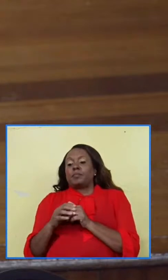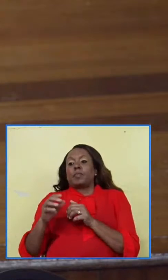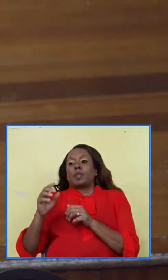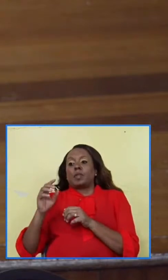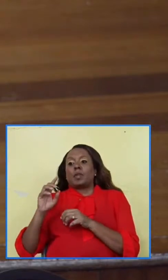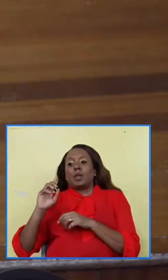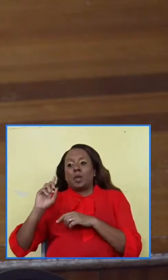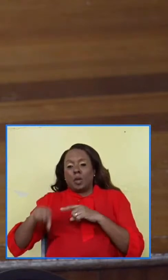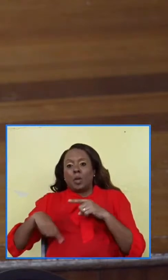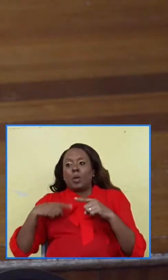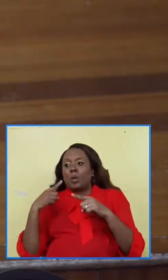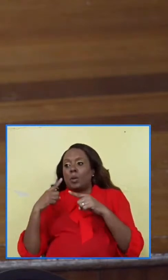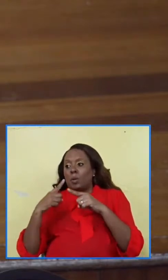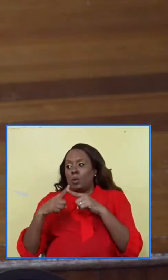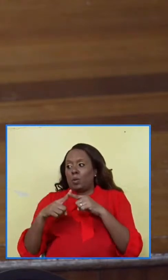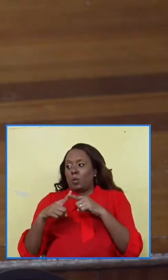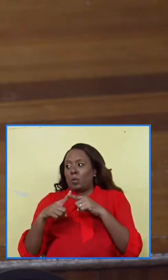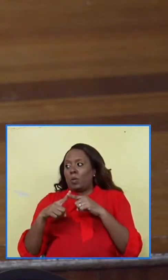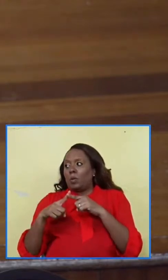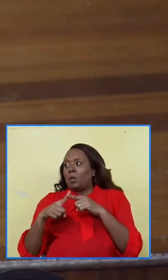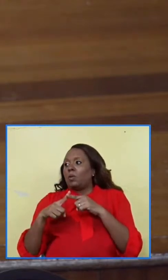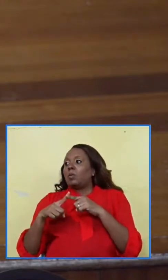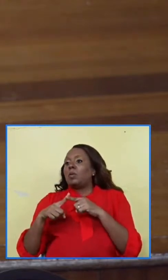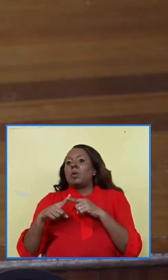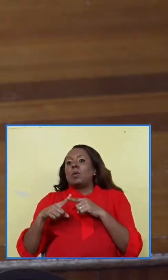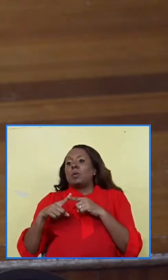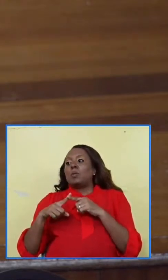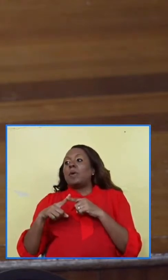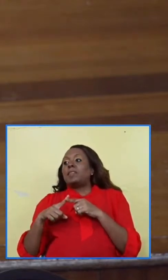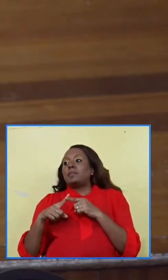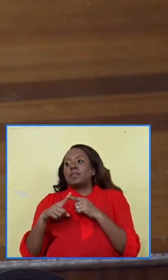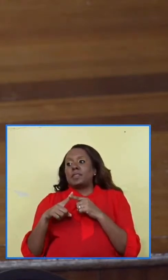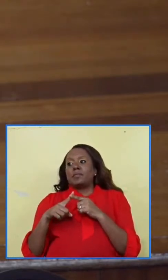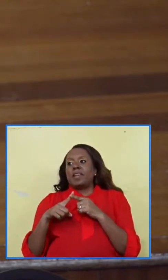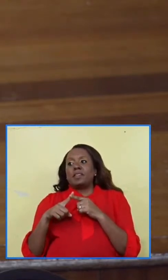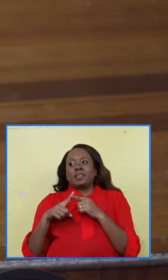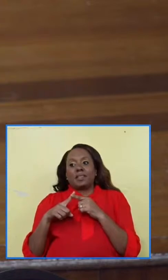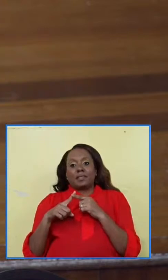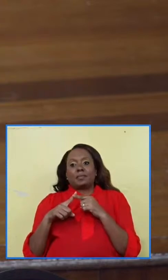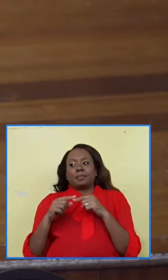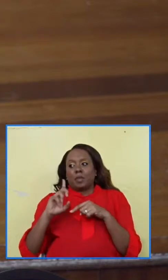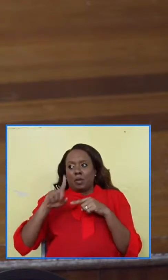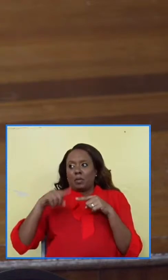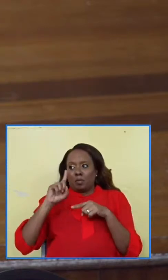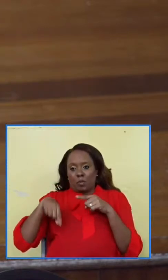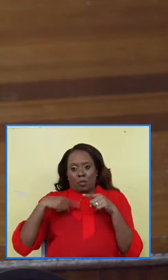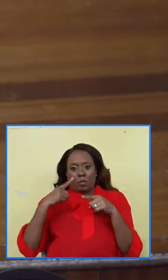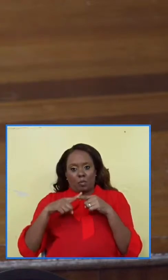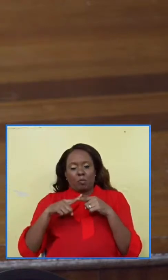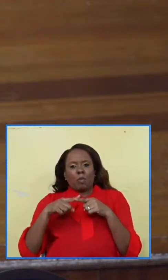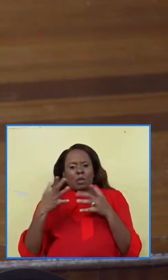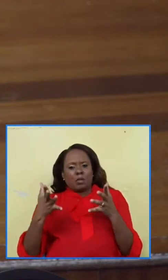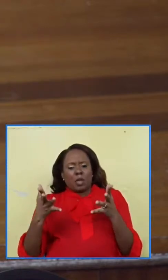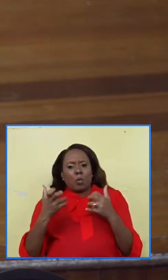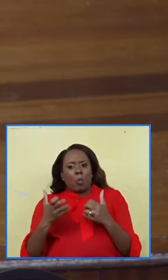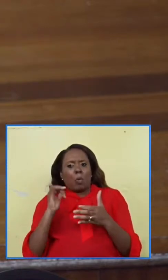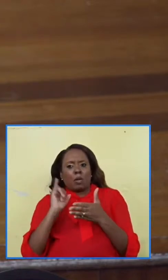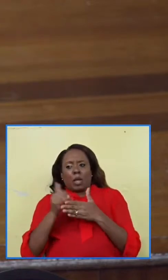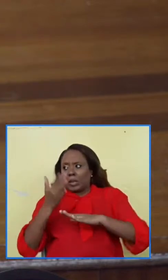diversified, and some of that, part of that investment portfolio goes to